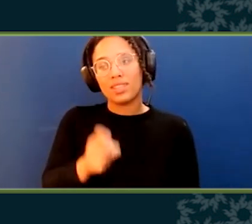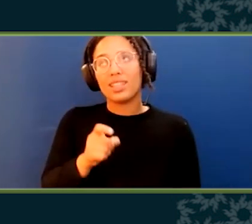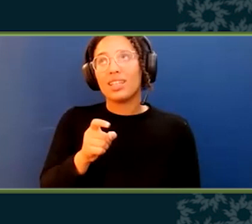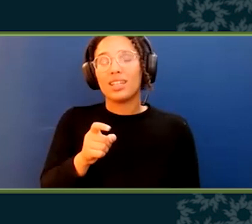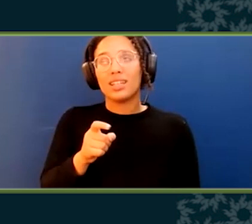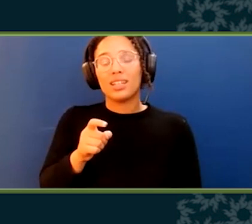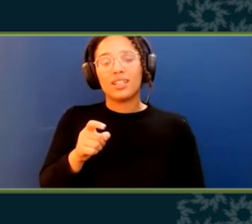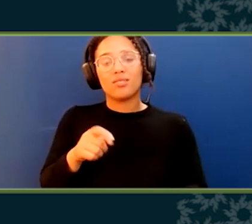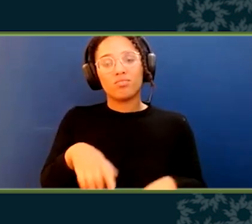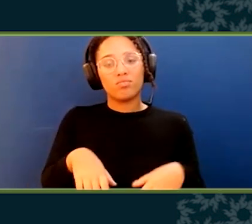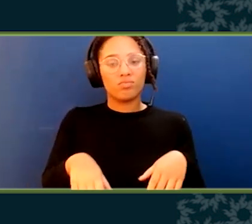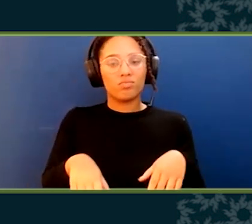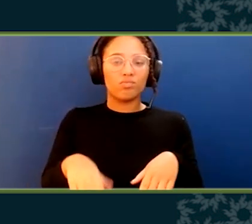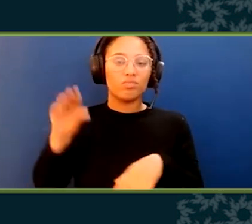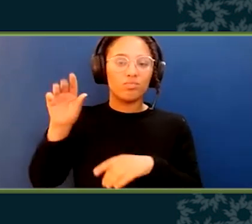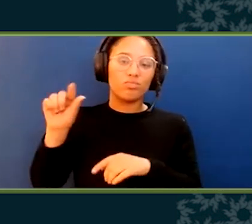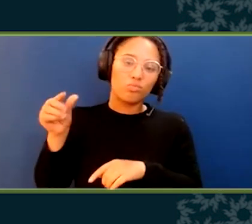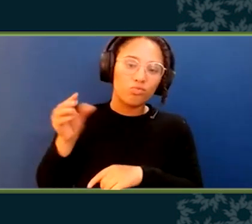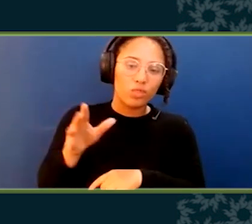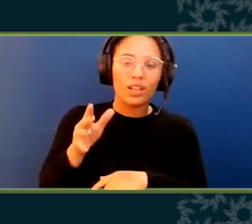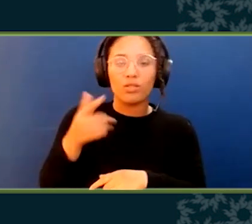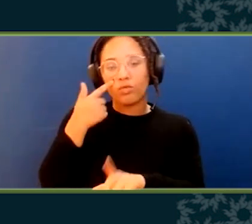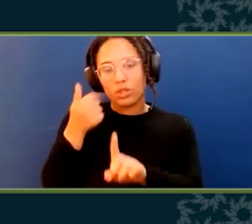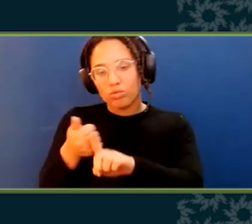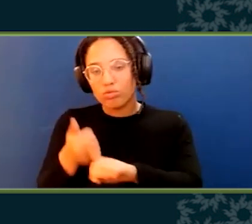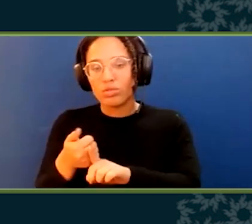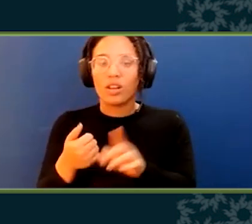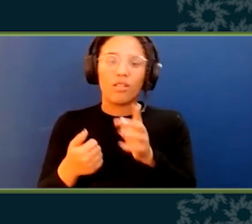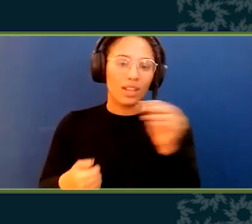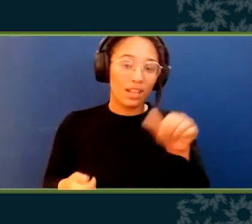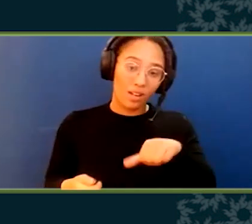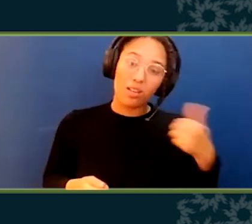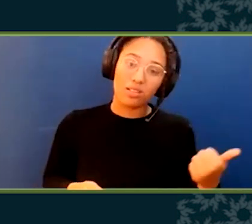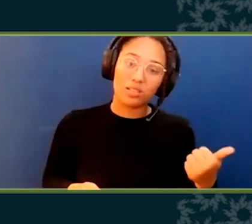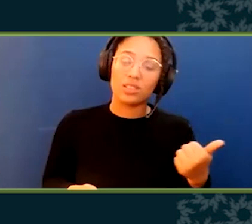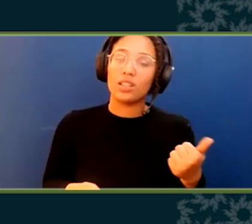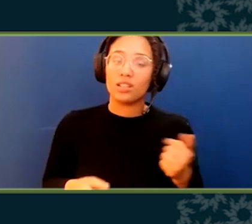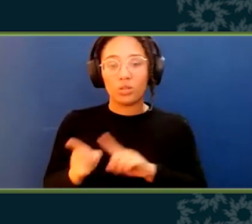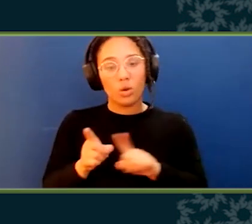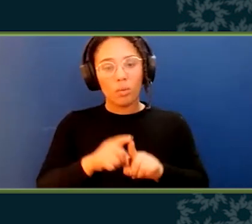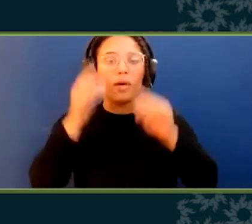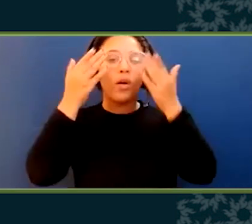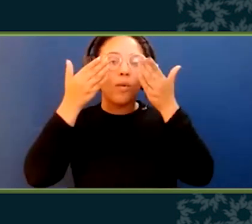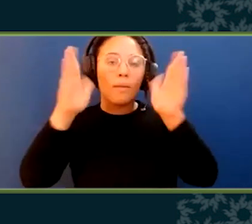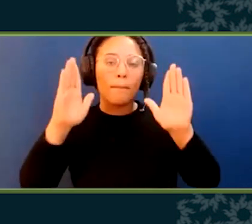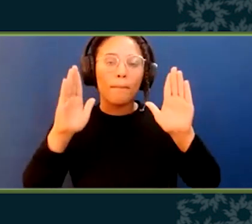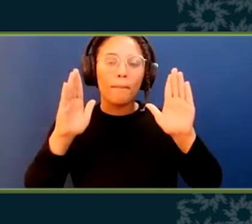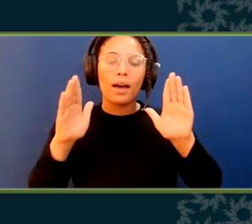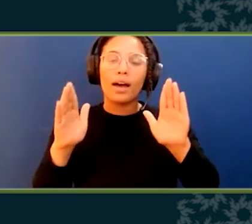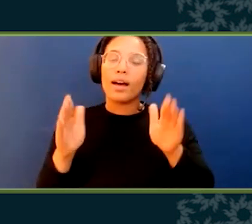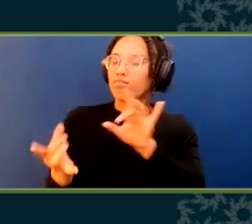you can, and be open to constructive feedback, right? Like, as I know for myself,